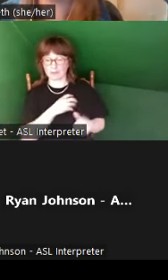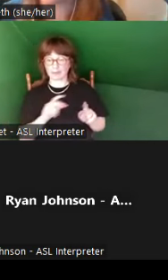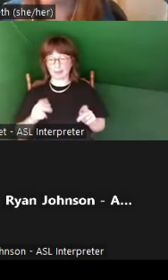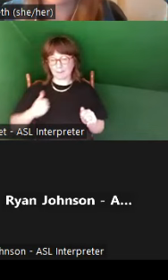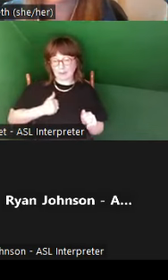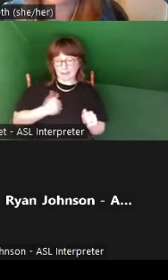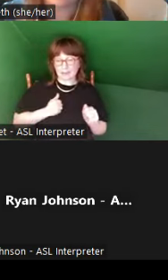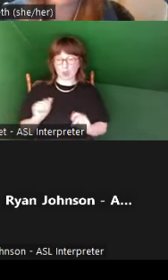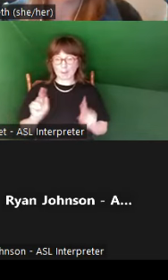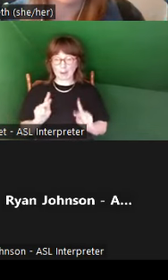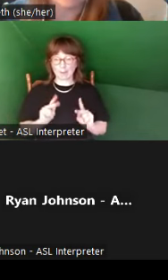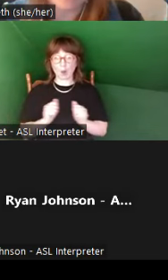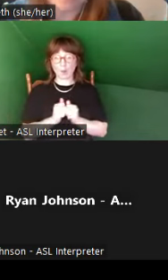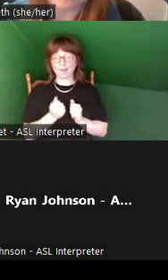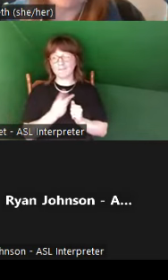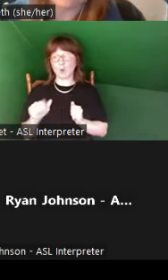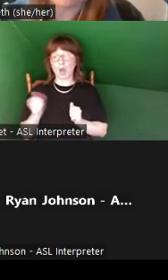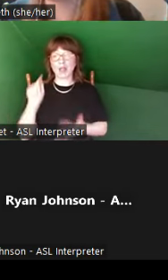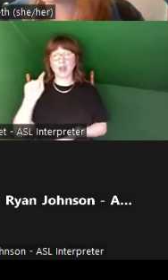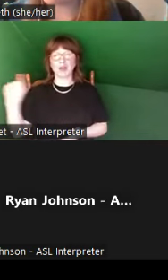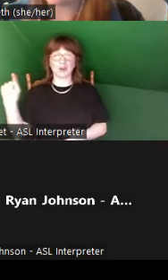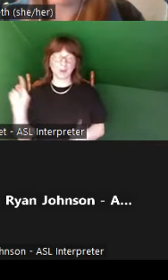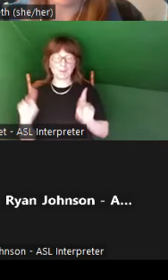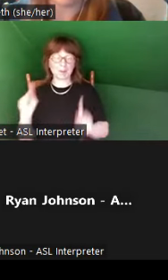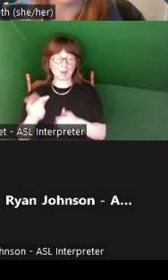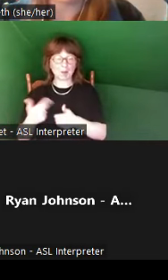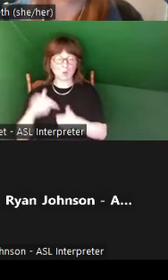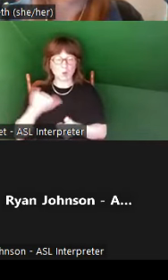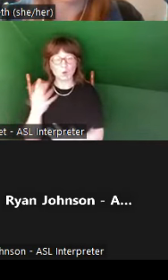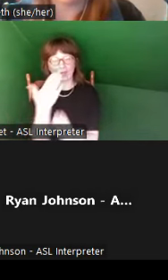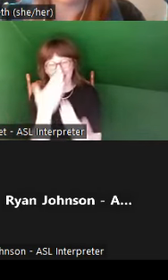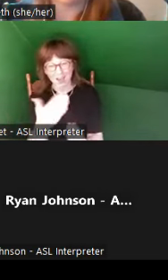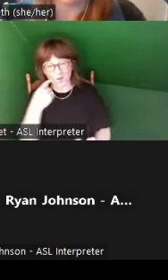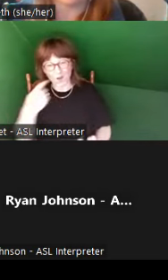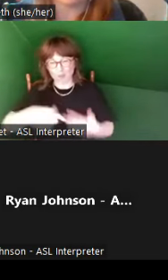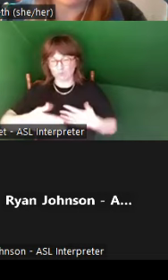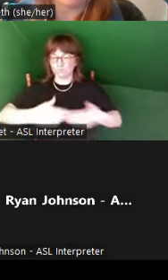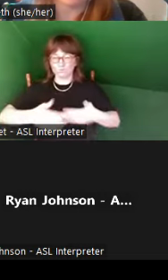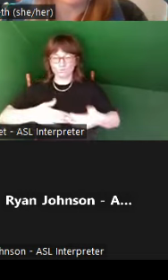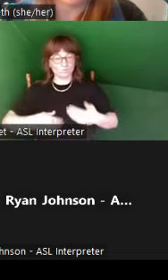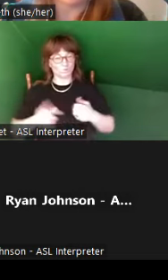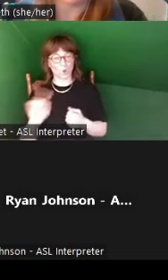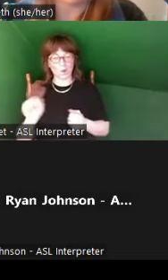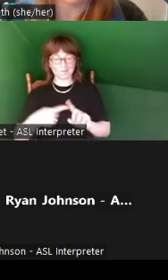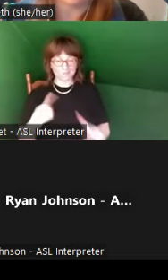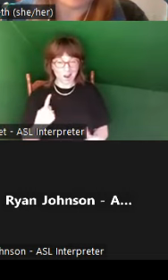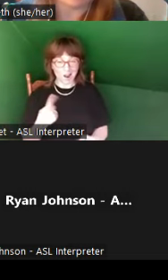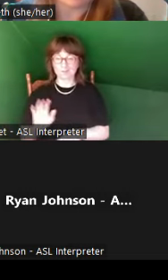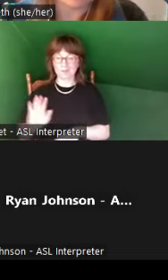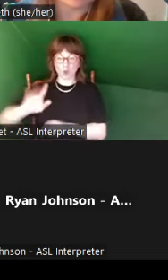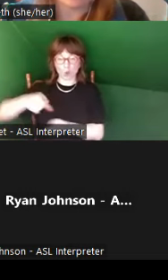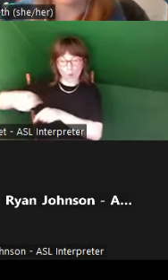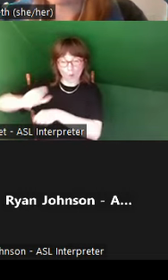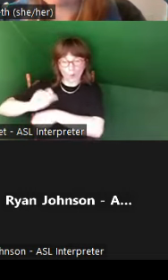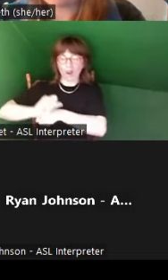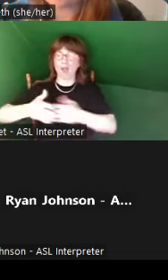providers peppered in for spice. So thank you all for being here, no matter where you come from, what you're doing. So glad that